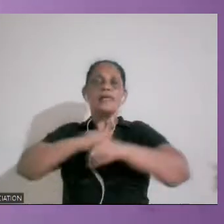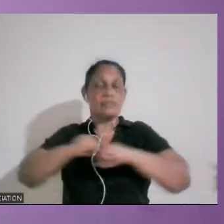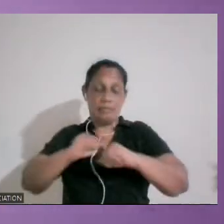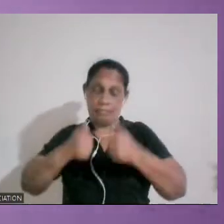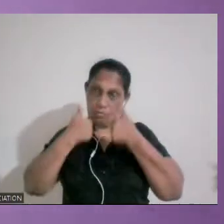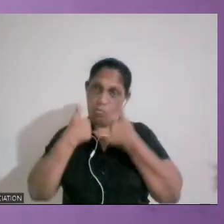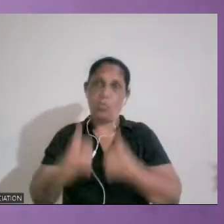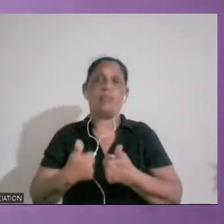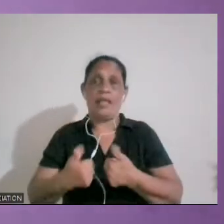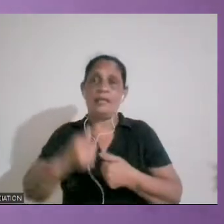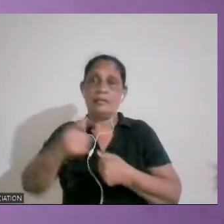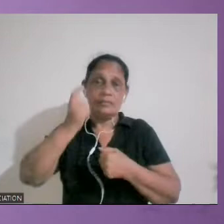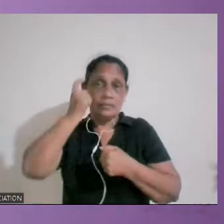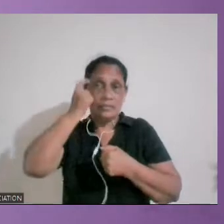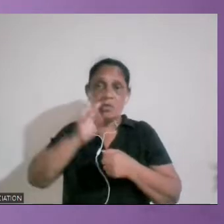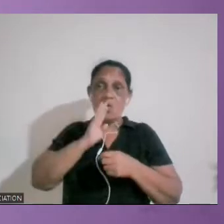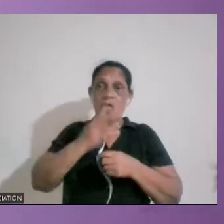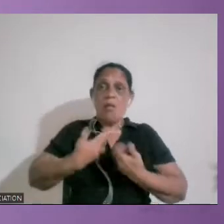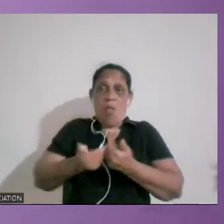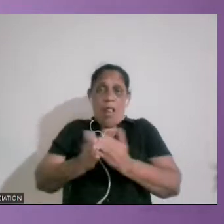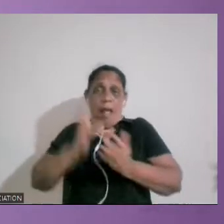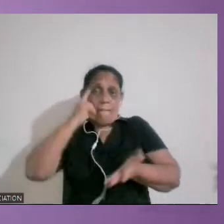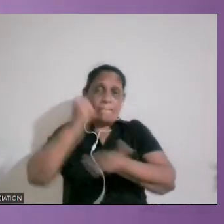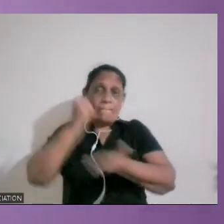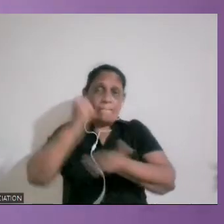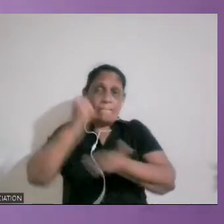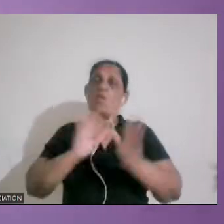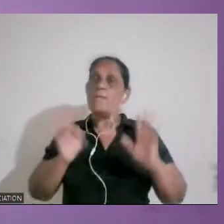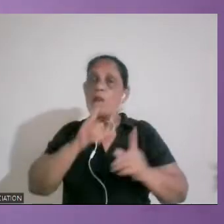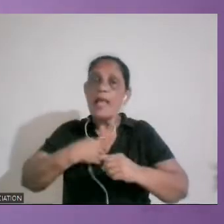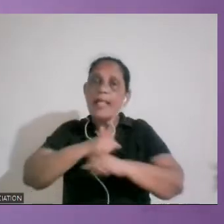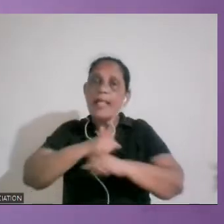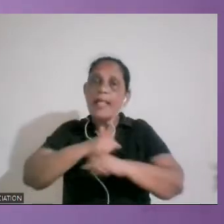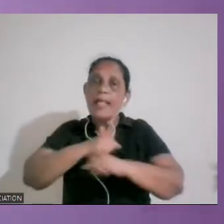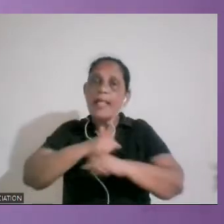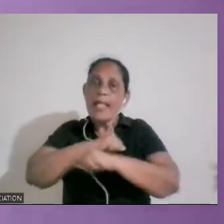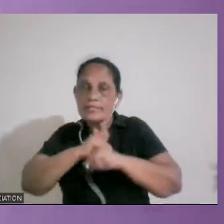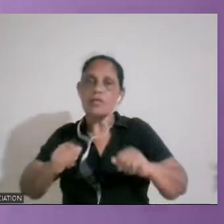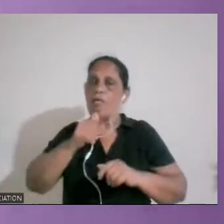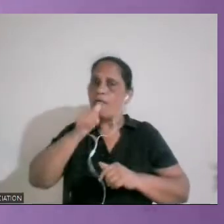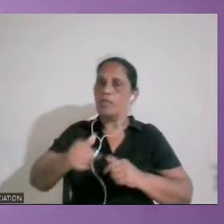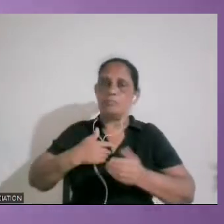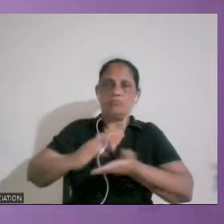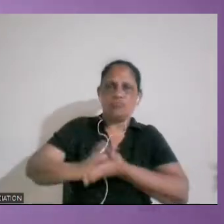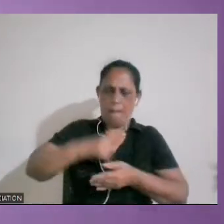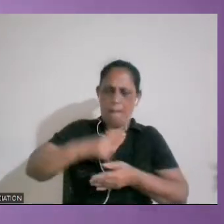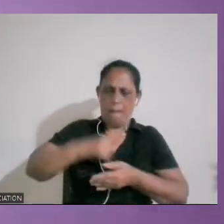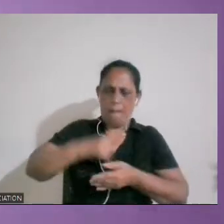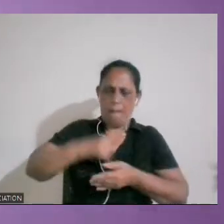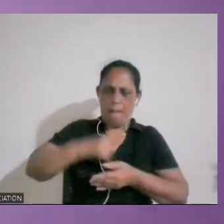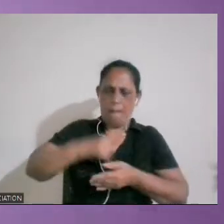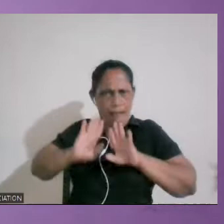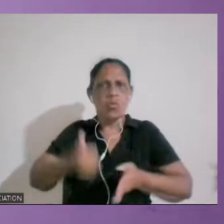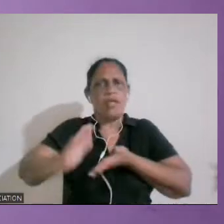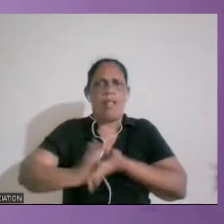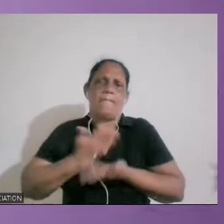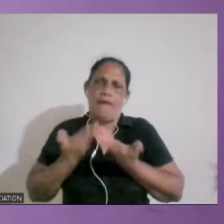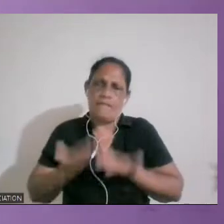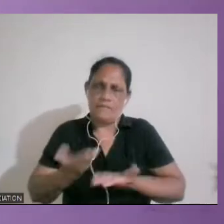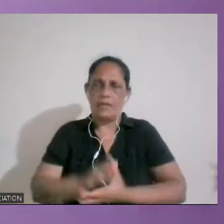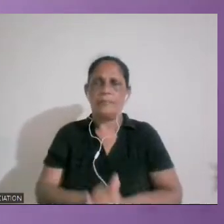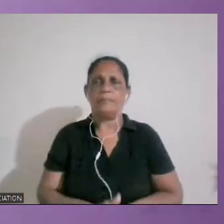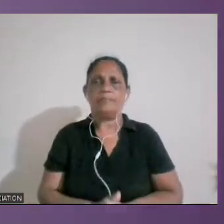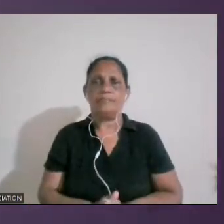while menstruating. So exercising is fine in moderation. You don't have to exert yourself, but exercising in moderation is actually beneficial whilst